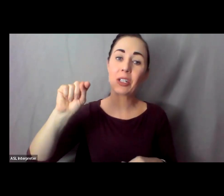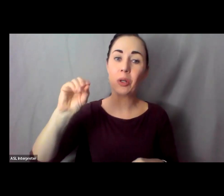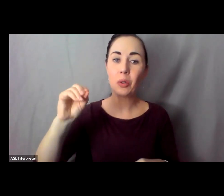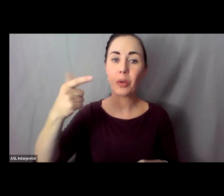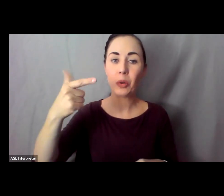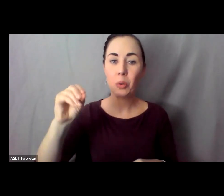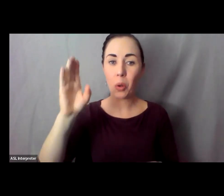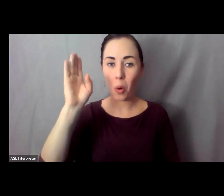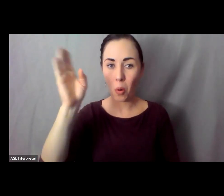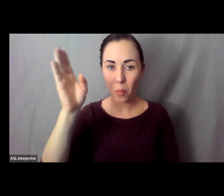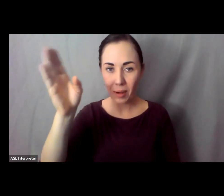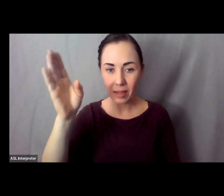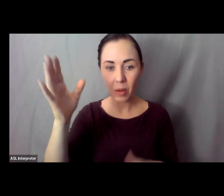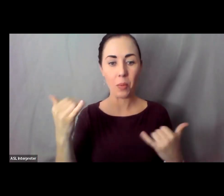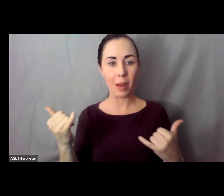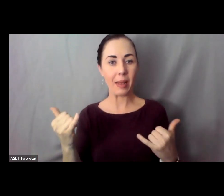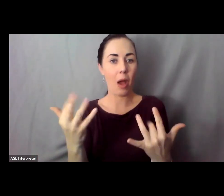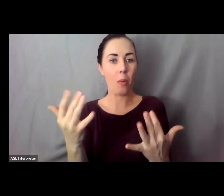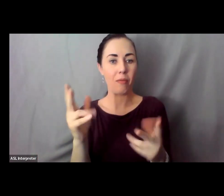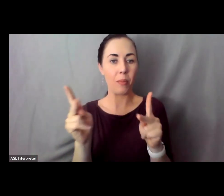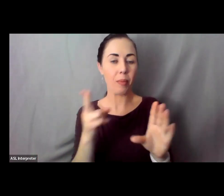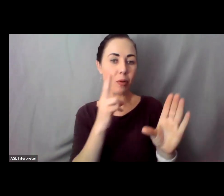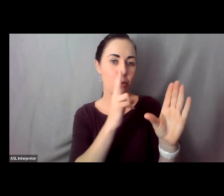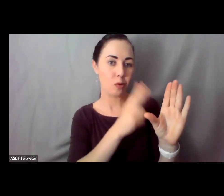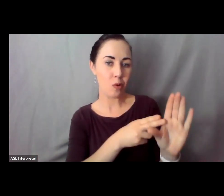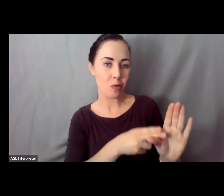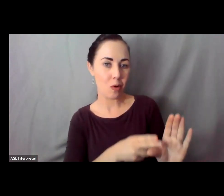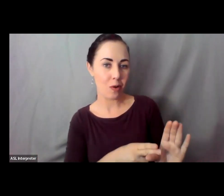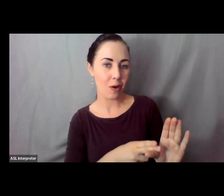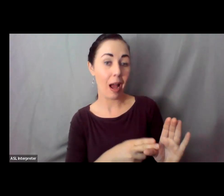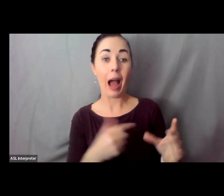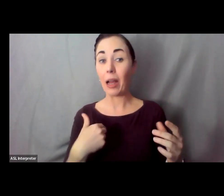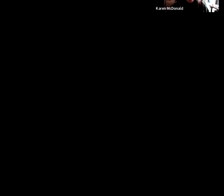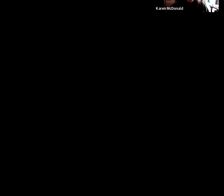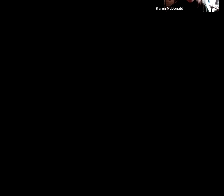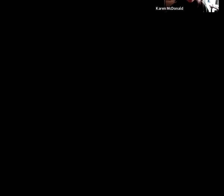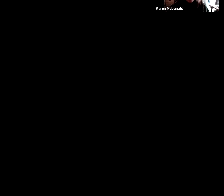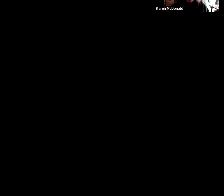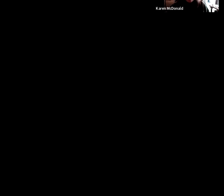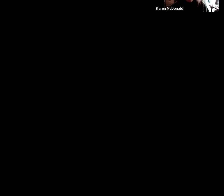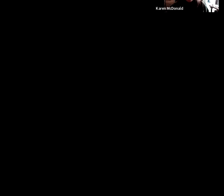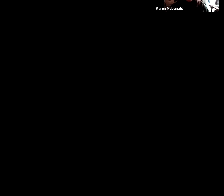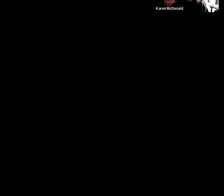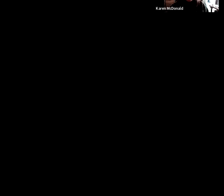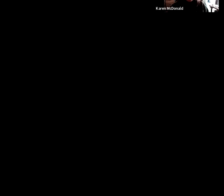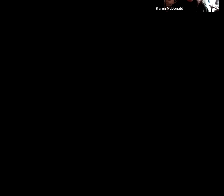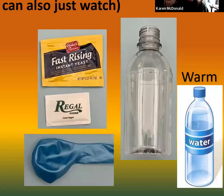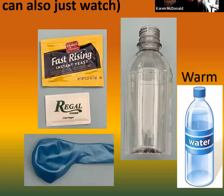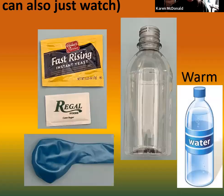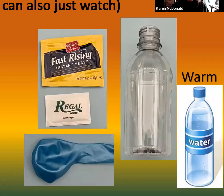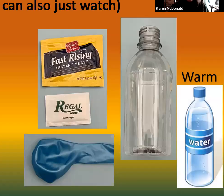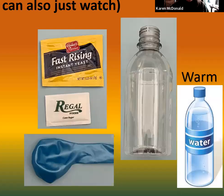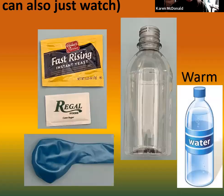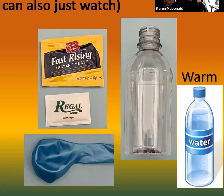for other participants, I'm going to share my screen and show you some of the materials that you have in your science